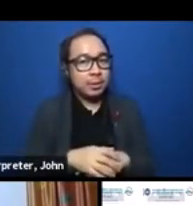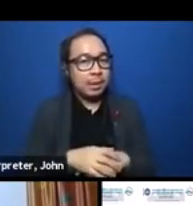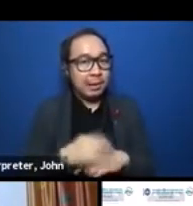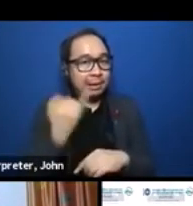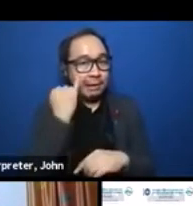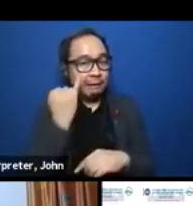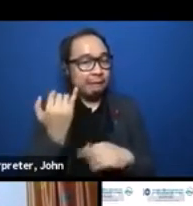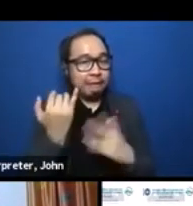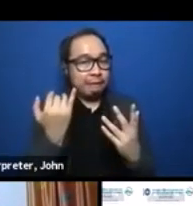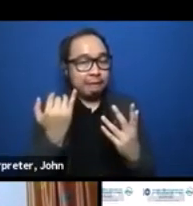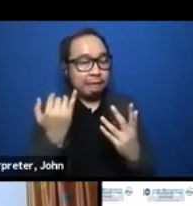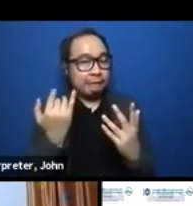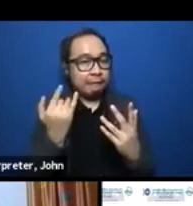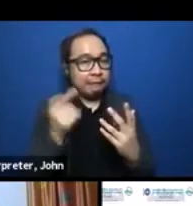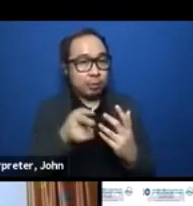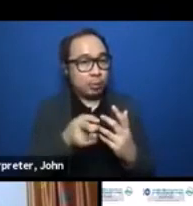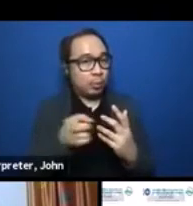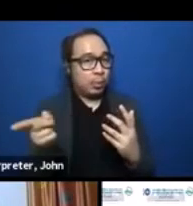they don't